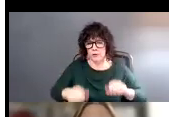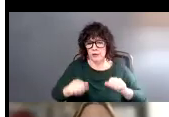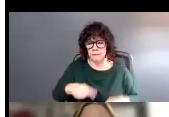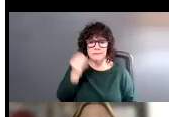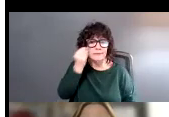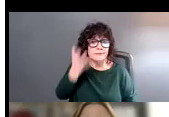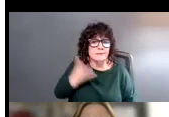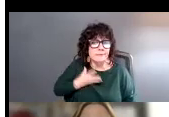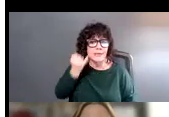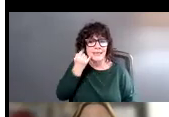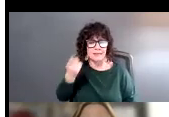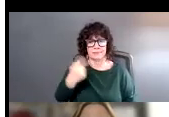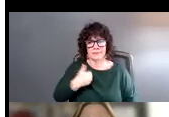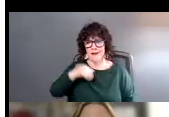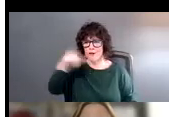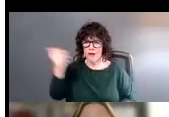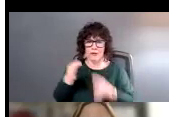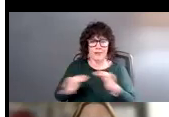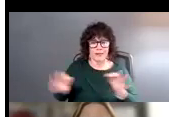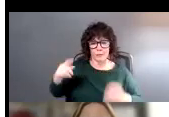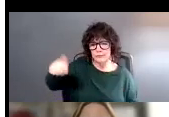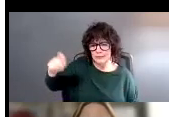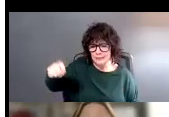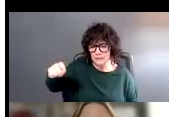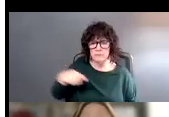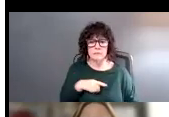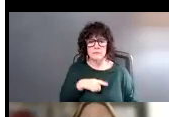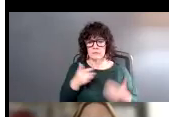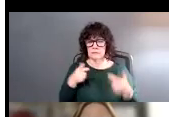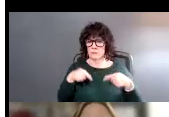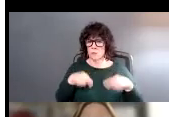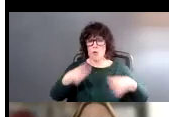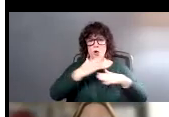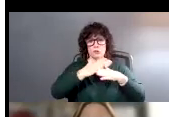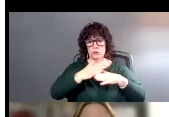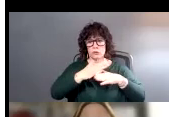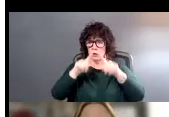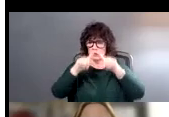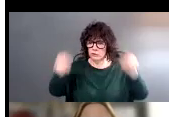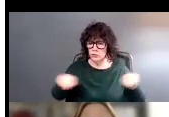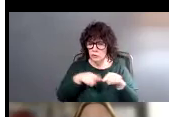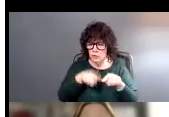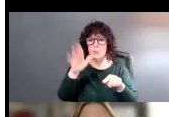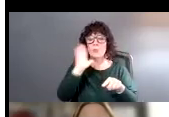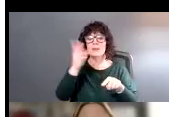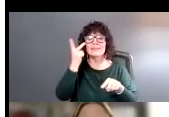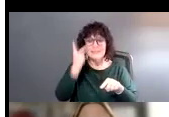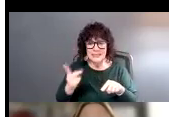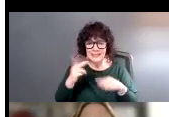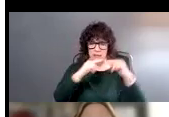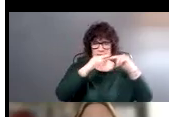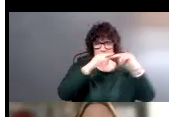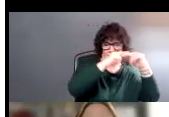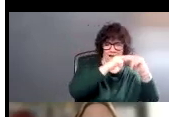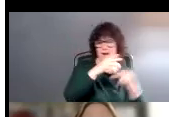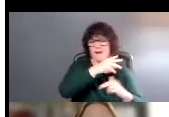and the presenter side by side. You can use the white tab in the middle of the screen as a slider to shift the size